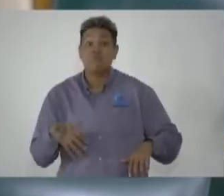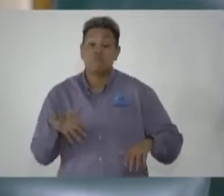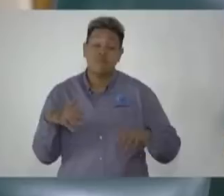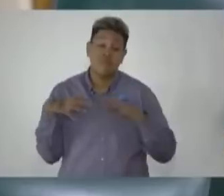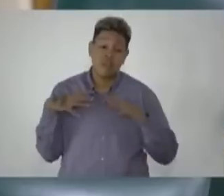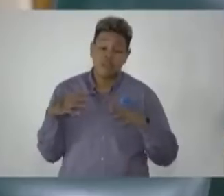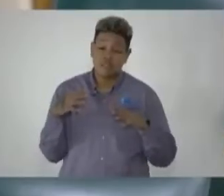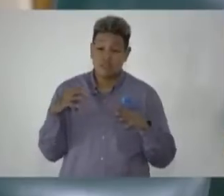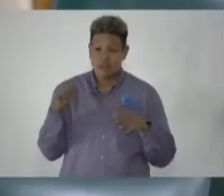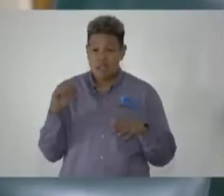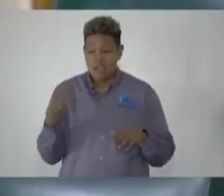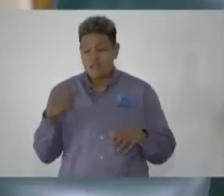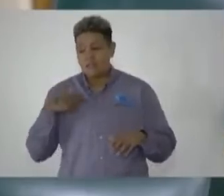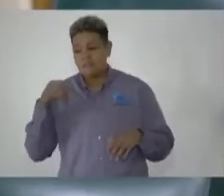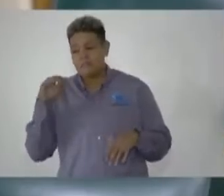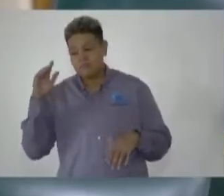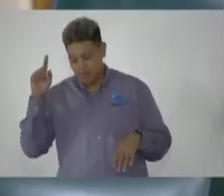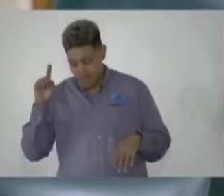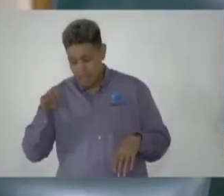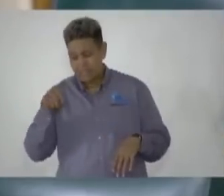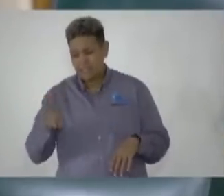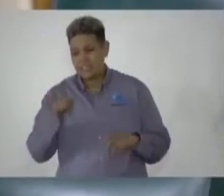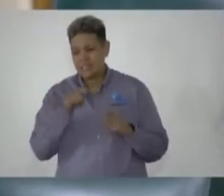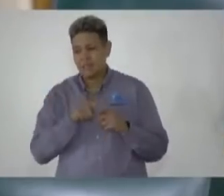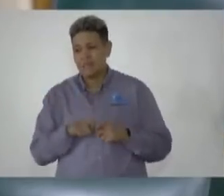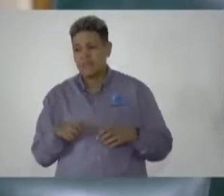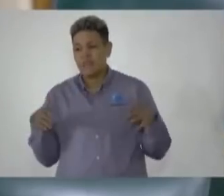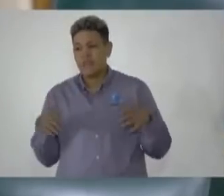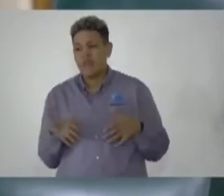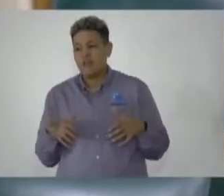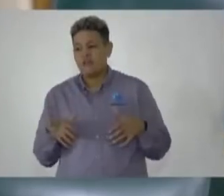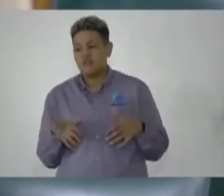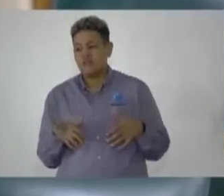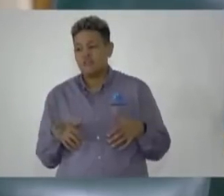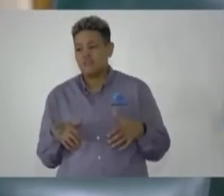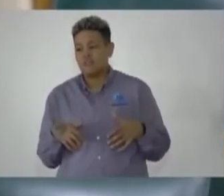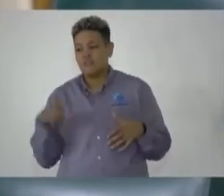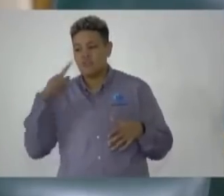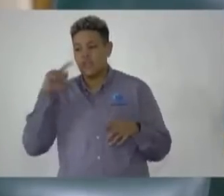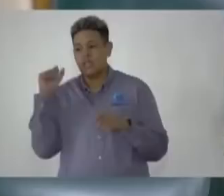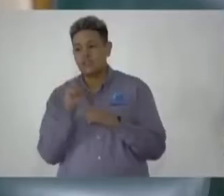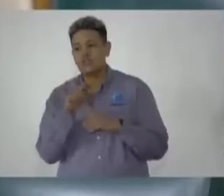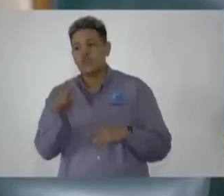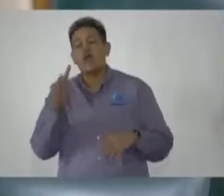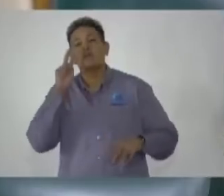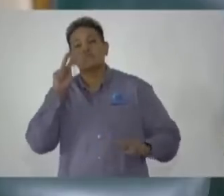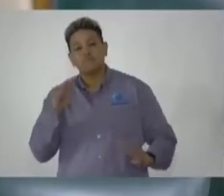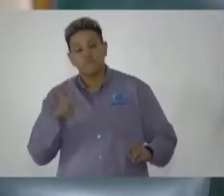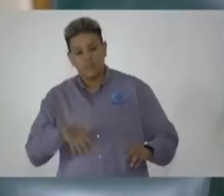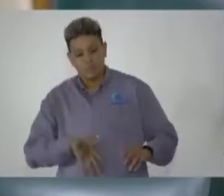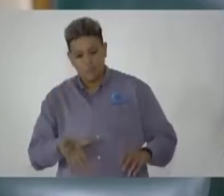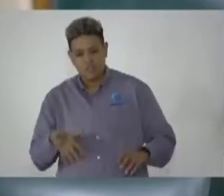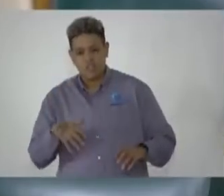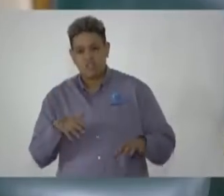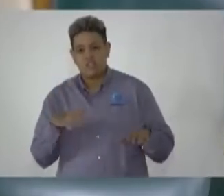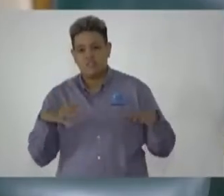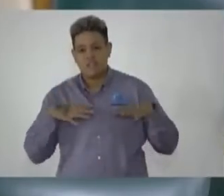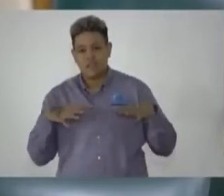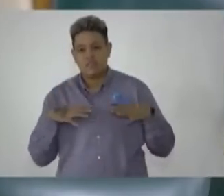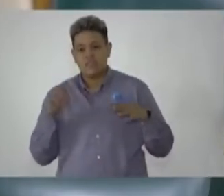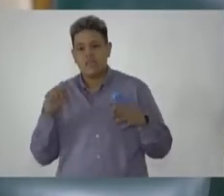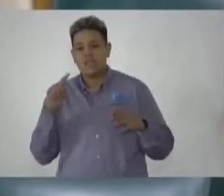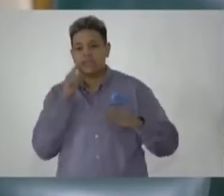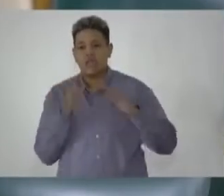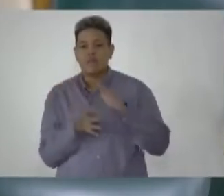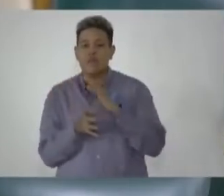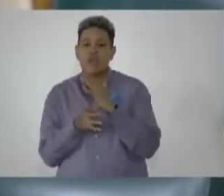I'm calling on this particular caucus to ensure that it is a priority on the